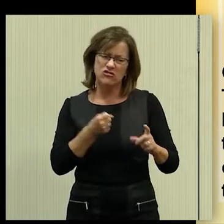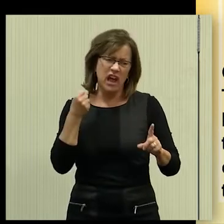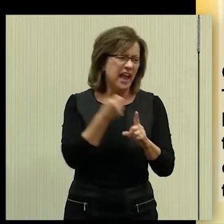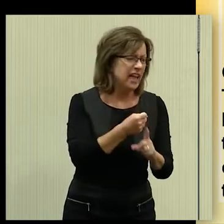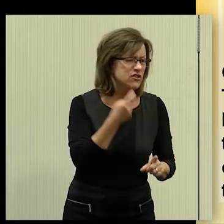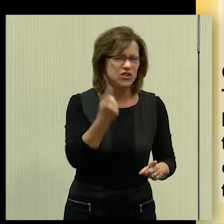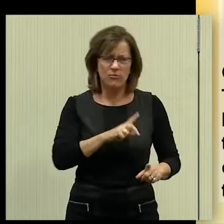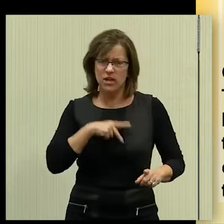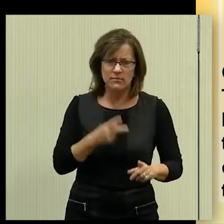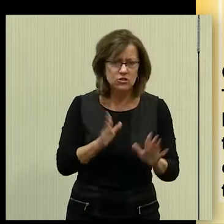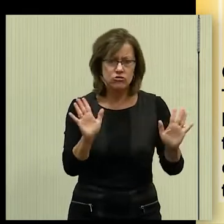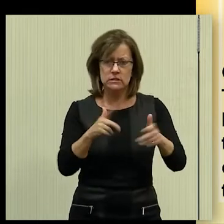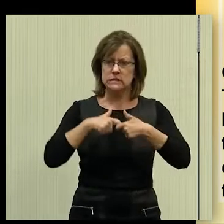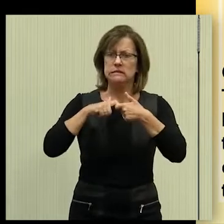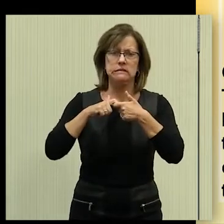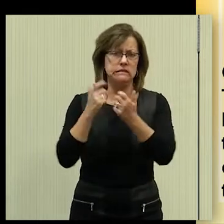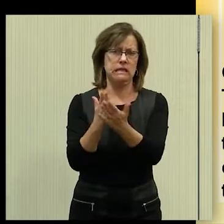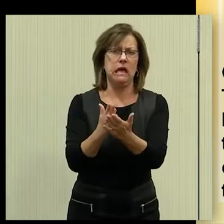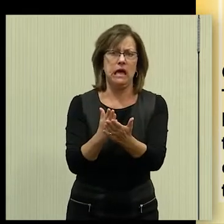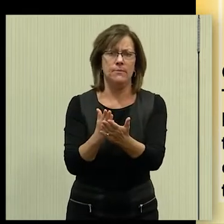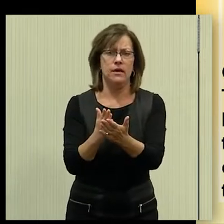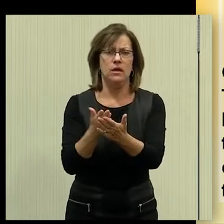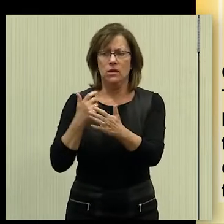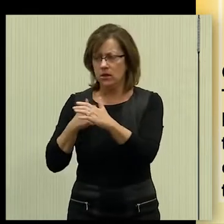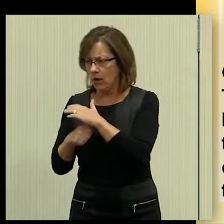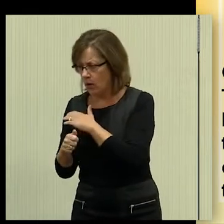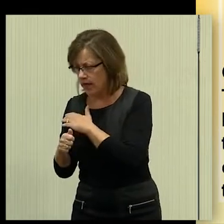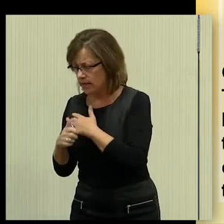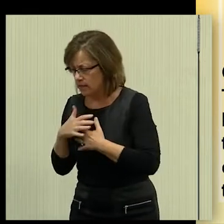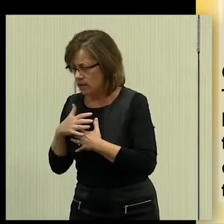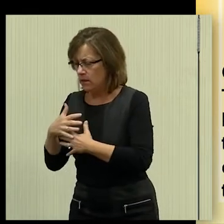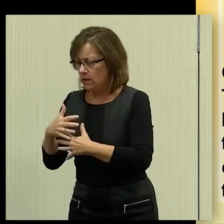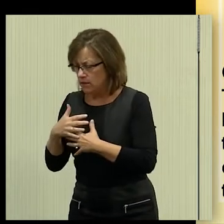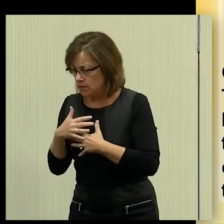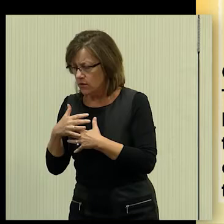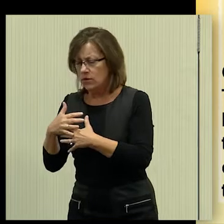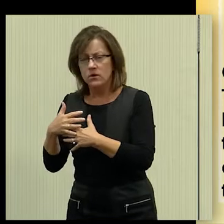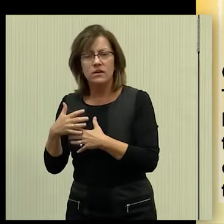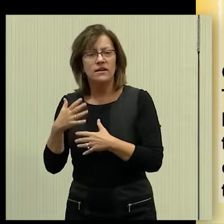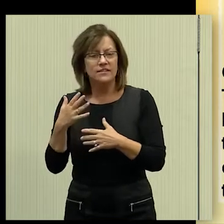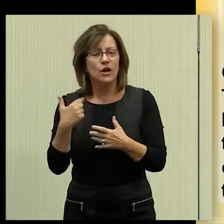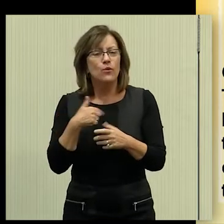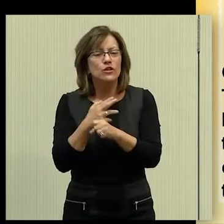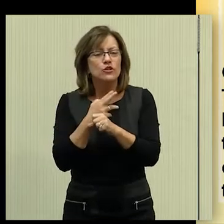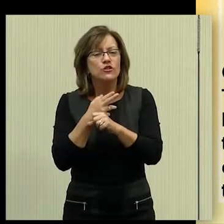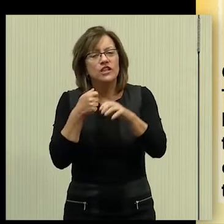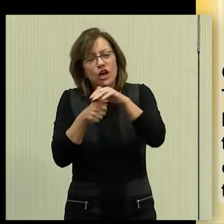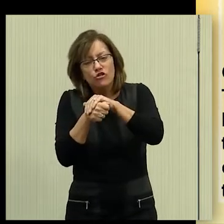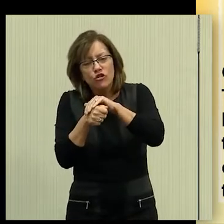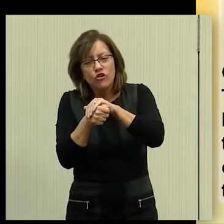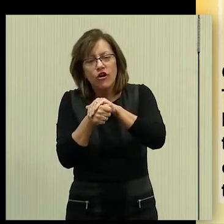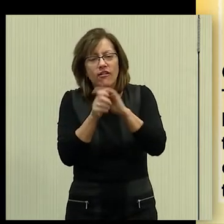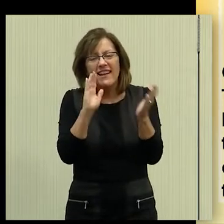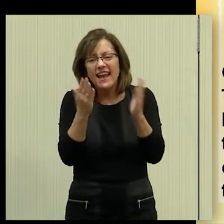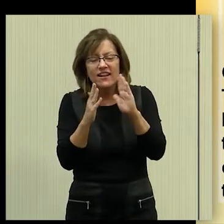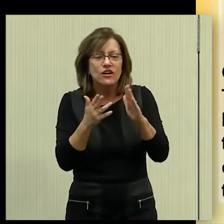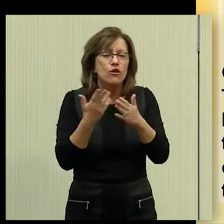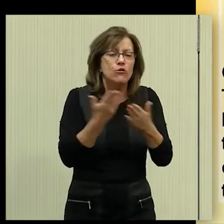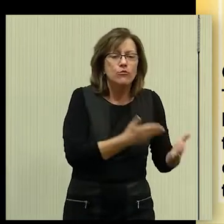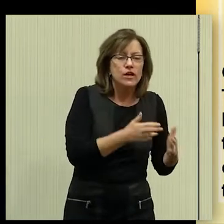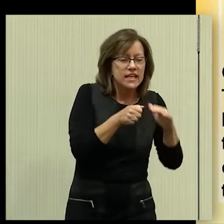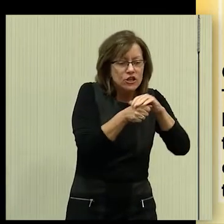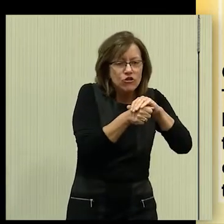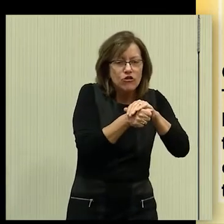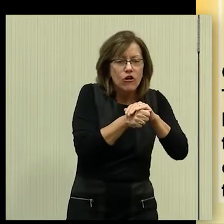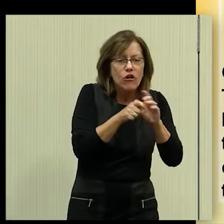upset. Stop. Go into a shell and take some deep breaths. So we'll use the turtle analogy. We'll bring a turtle puppet in. We'll